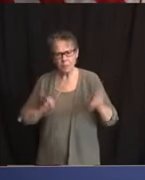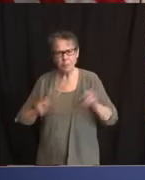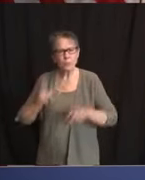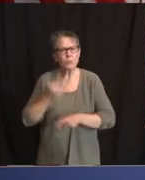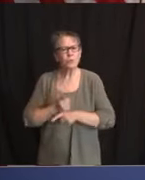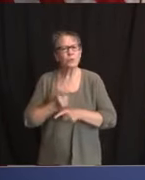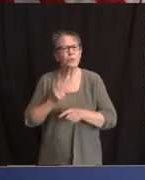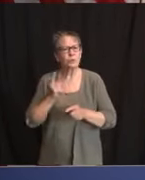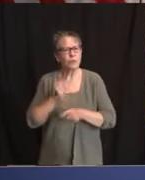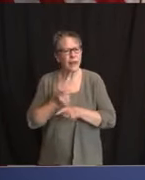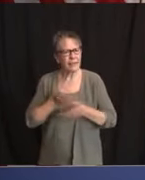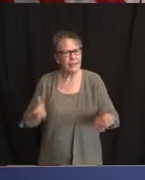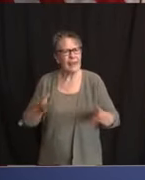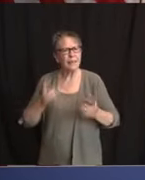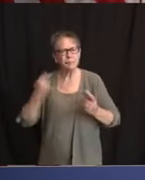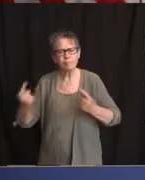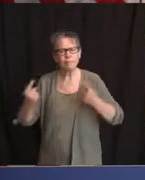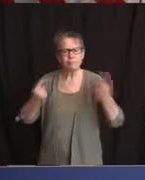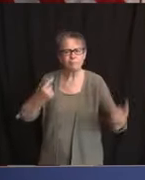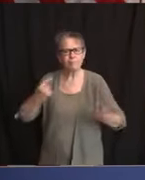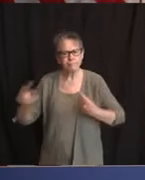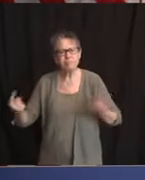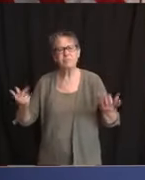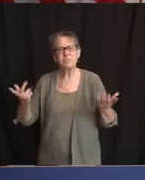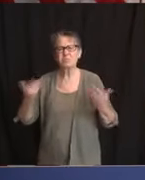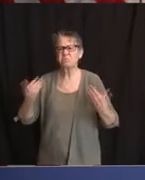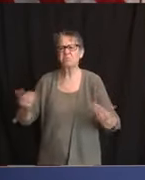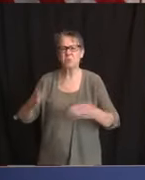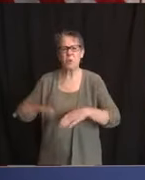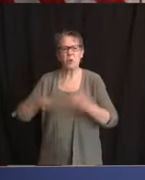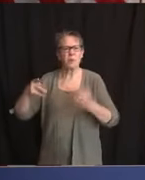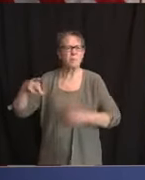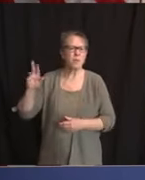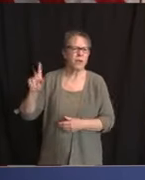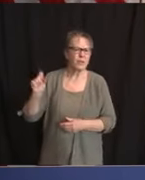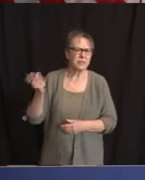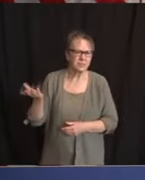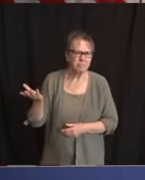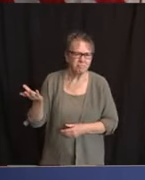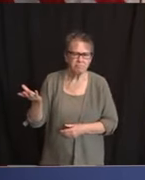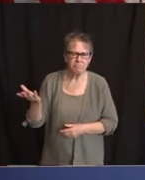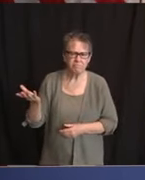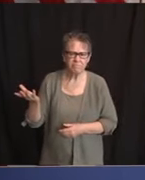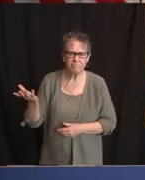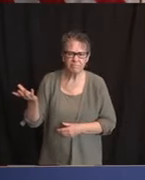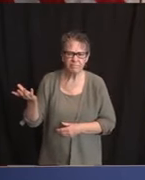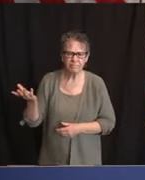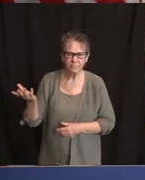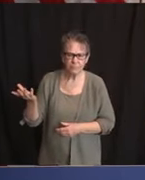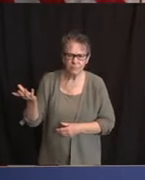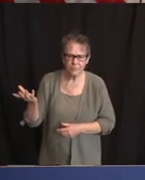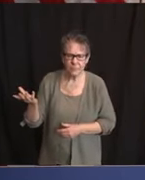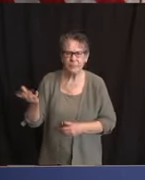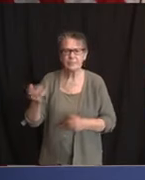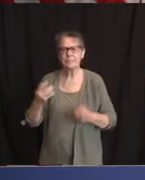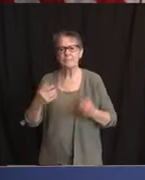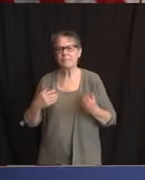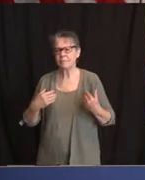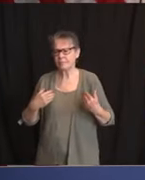right now responsibly. We had a really good discussion. The models that Judy and Ed and their team look at,